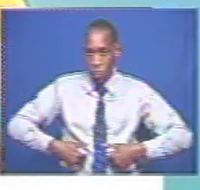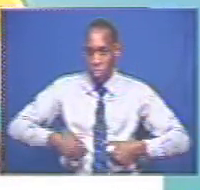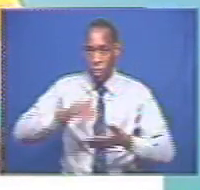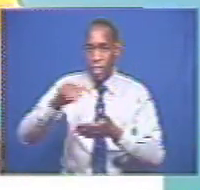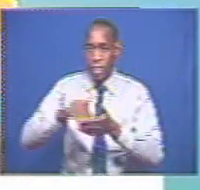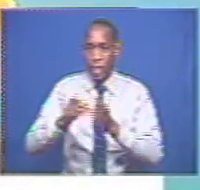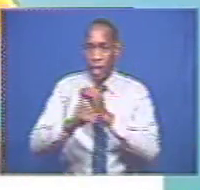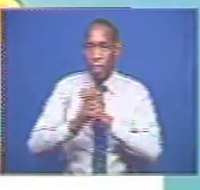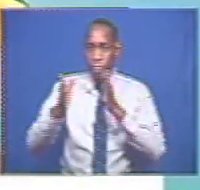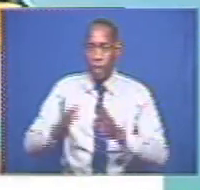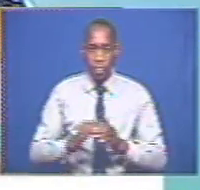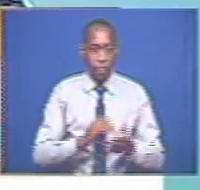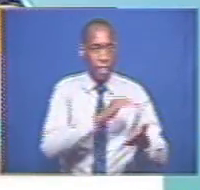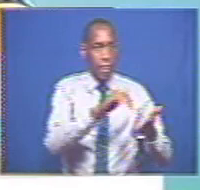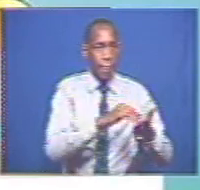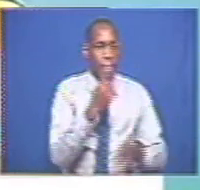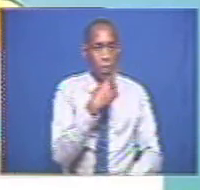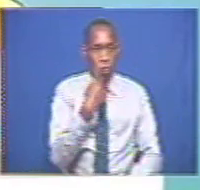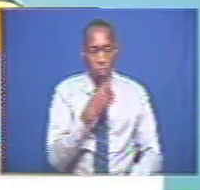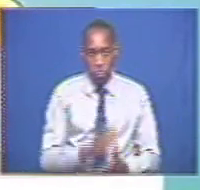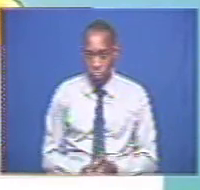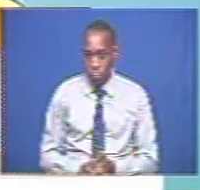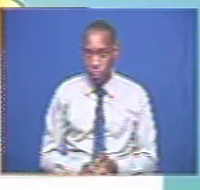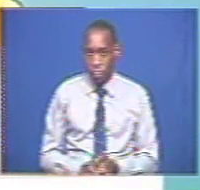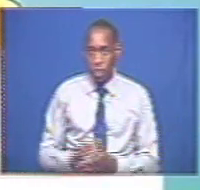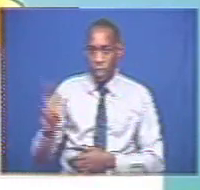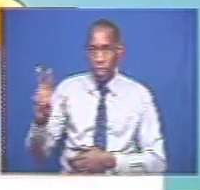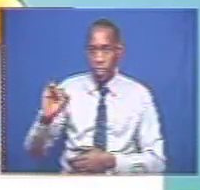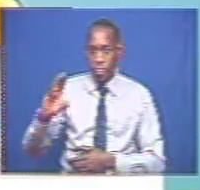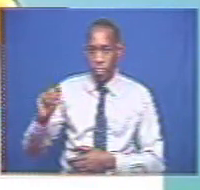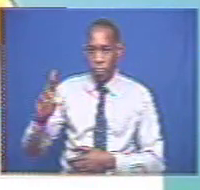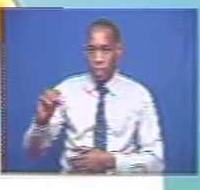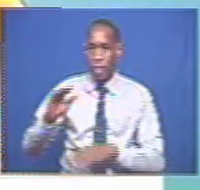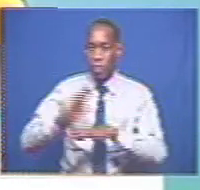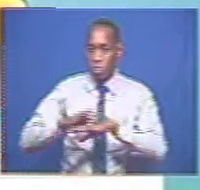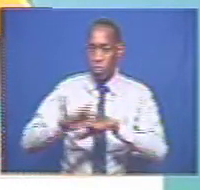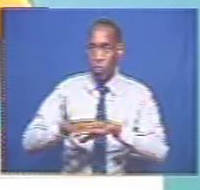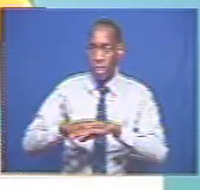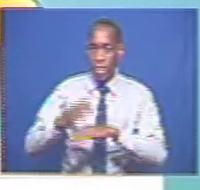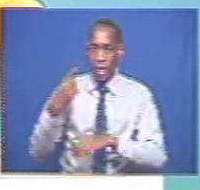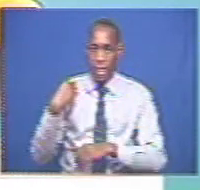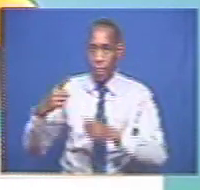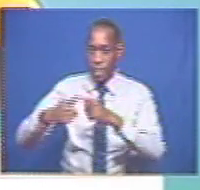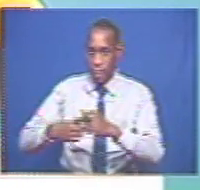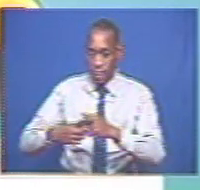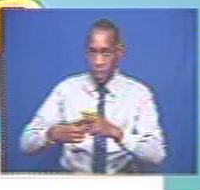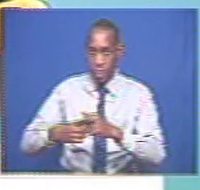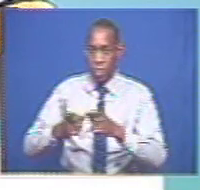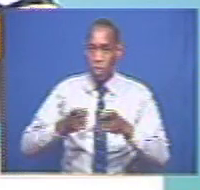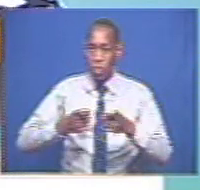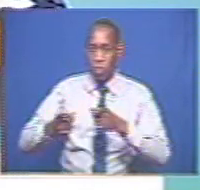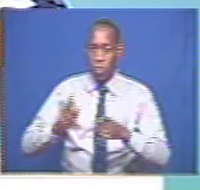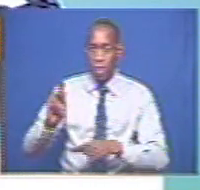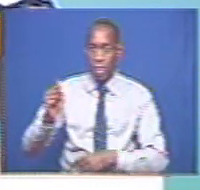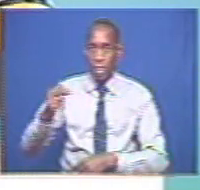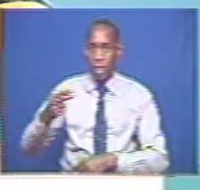center. Midfield? Then in the midfield, we should play Victor Majid, a very good number 6. He should term Francis Kahata, I'm